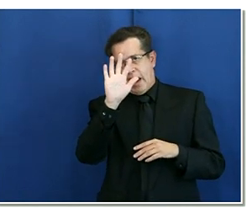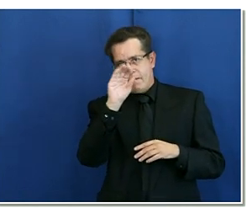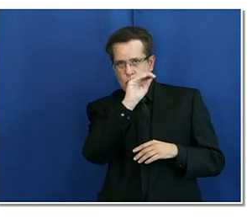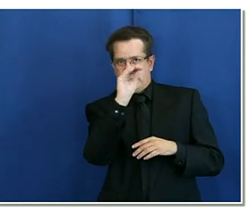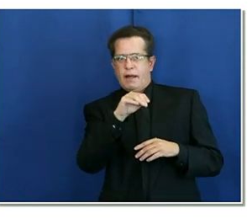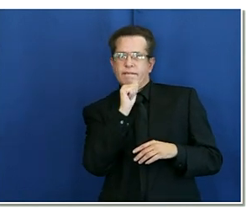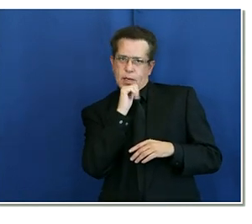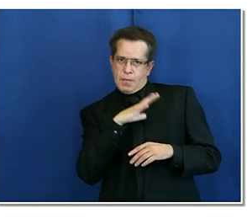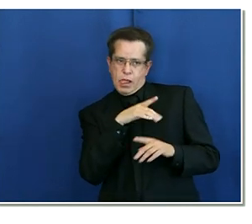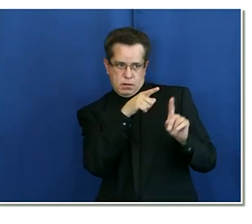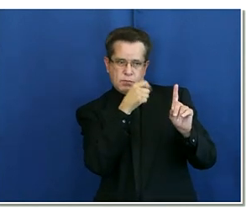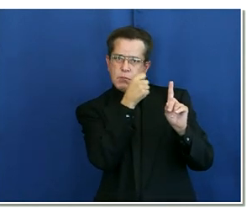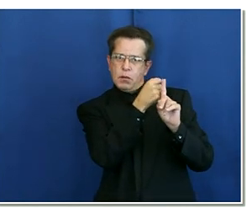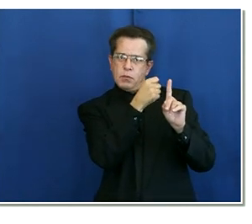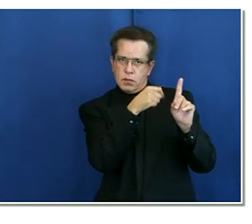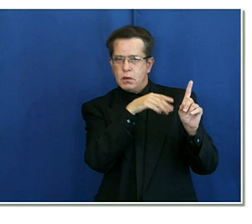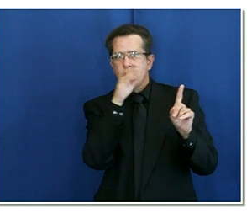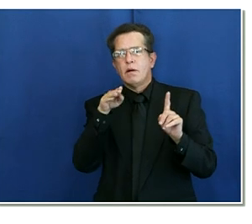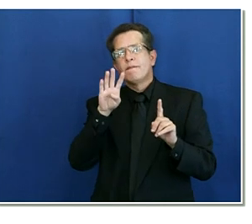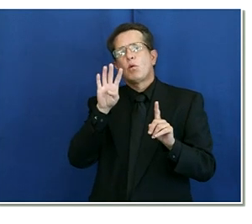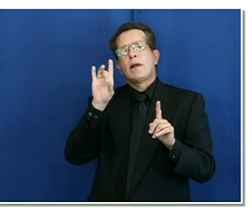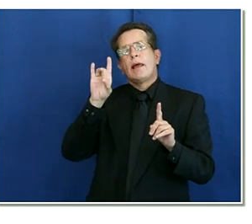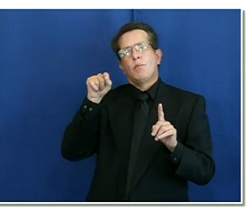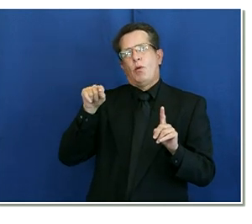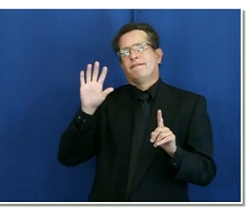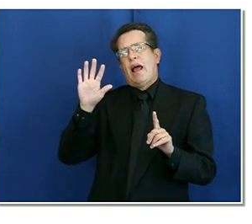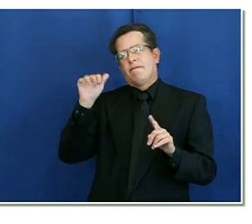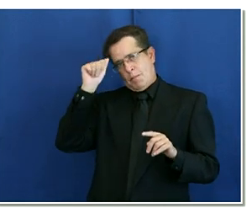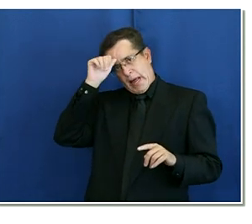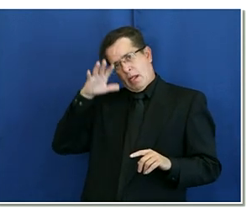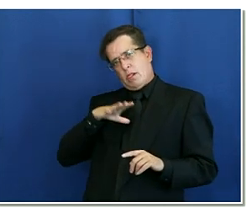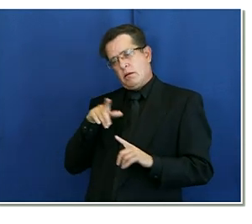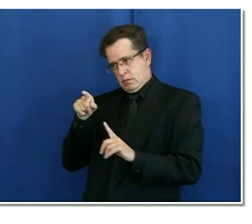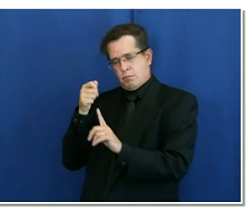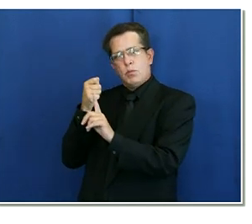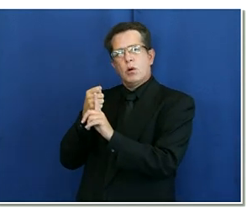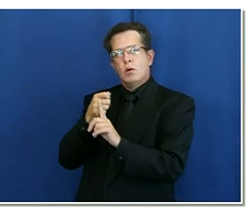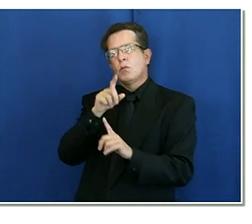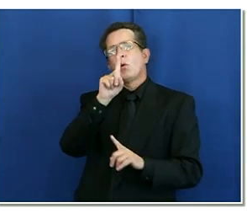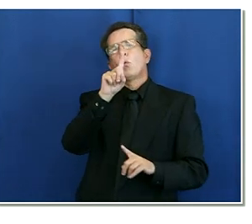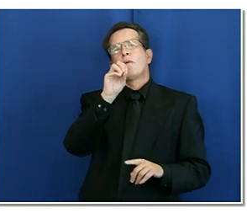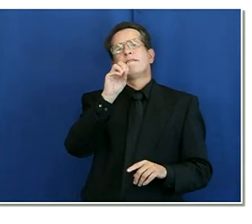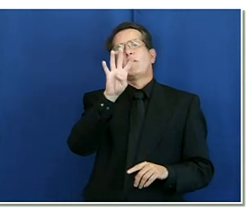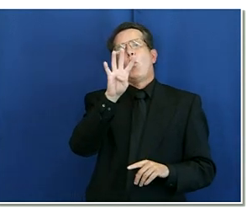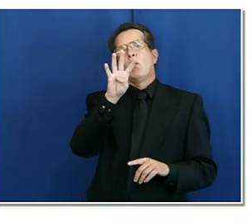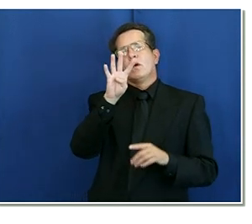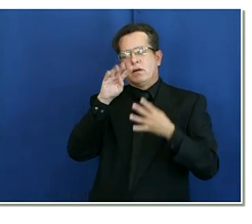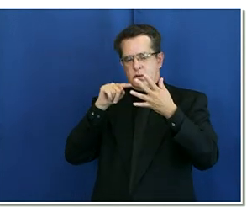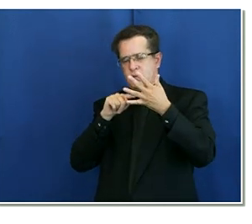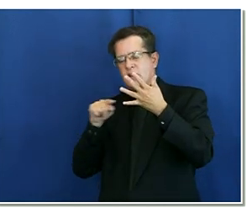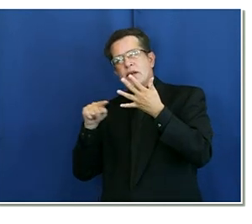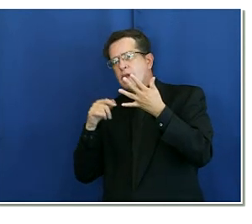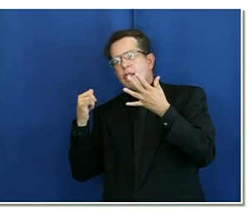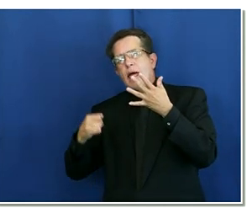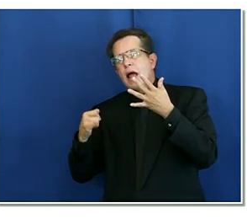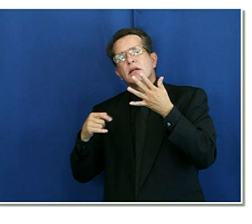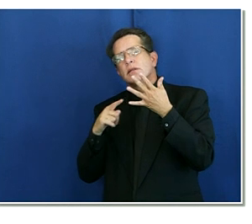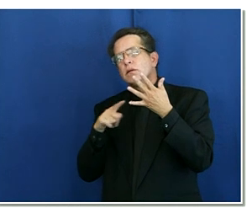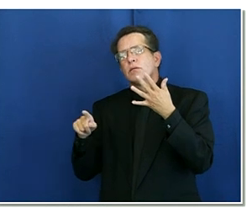51.5% are female and 48.5% are male, with 104 individuals not providing or